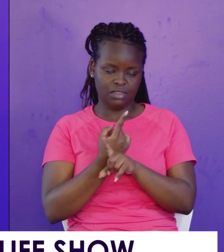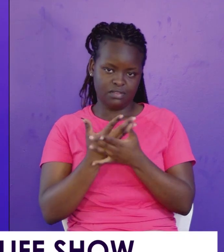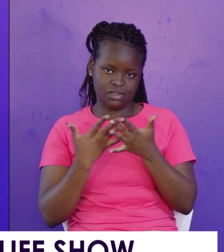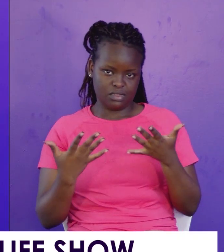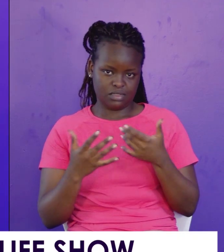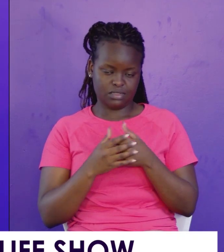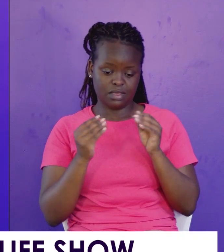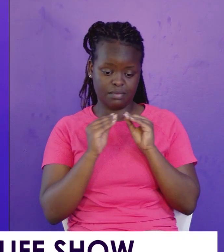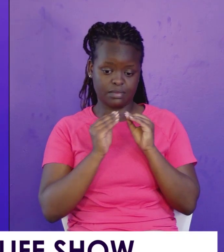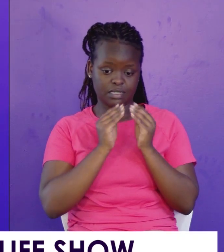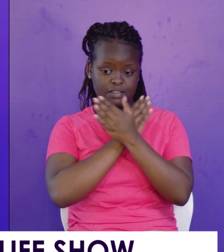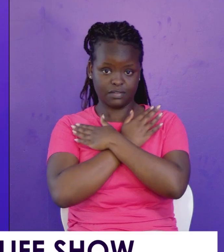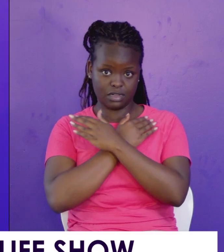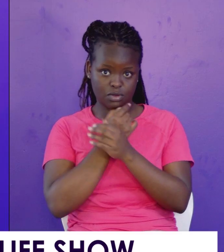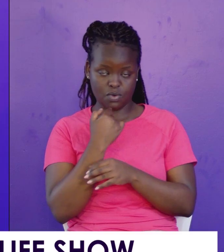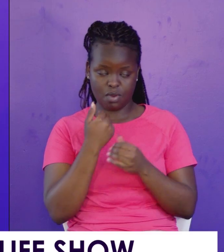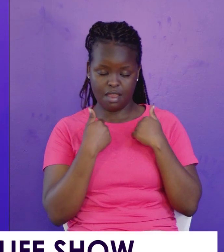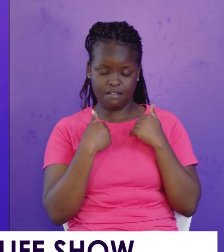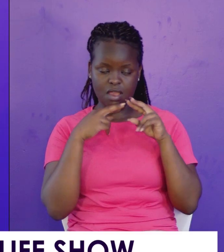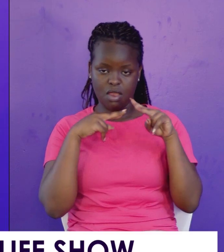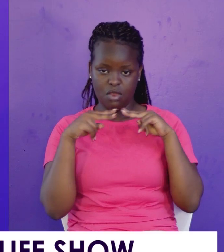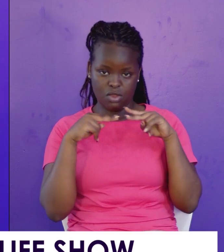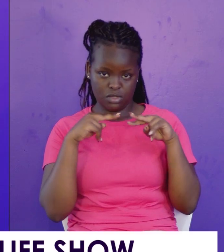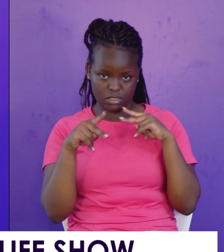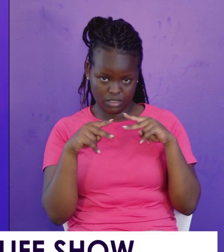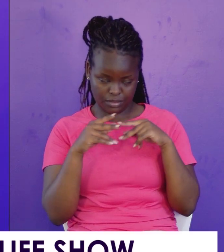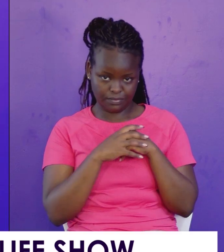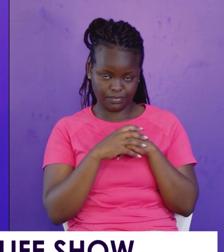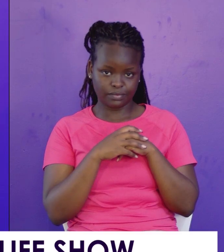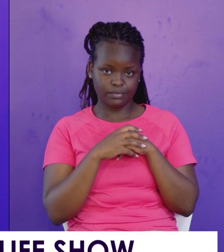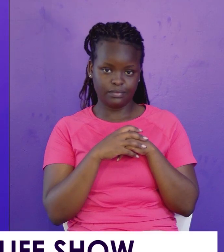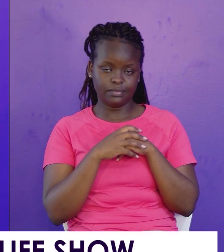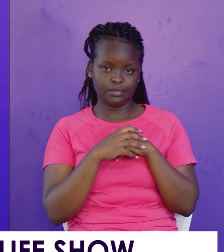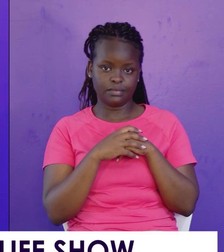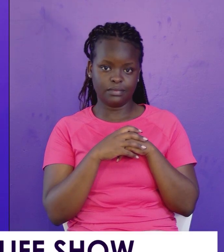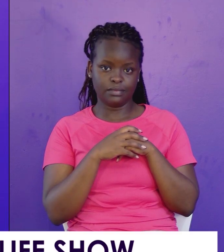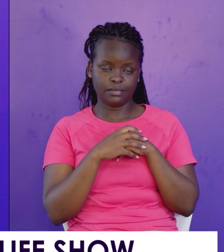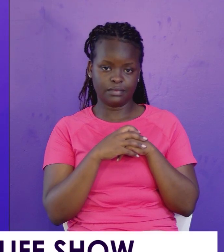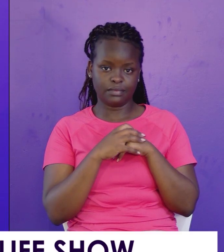met a friend who has a hotel. He operates